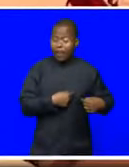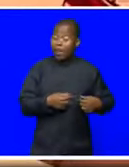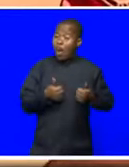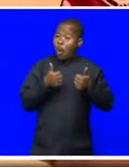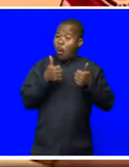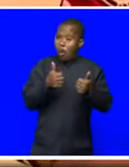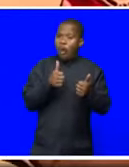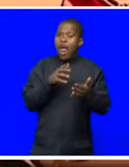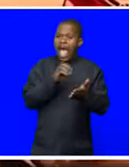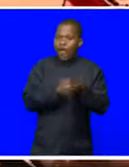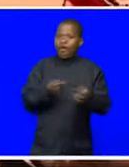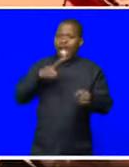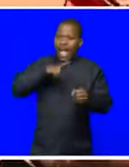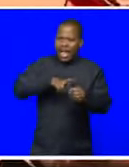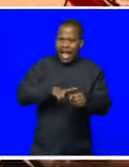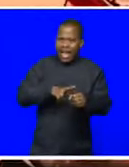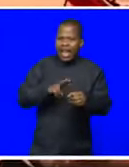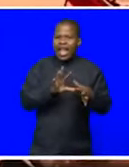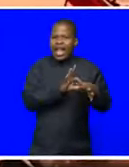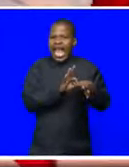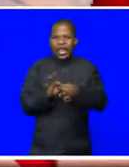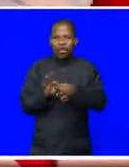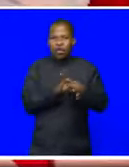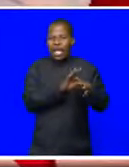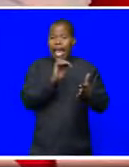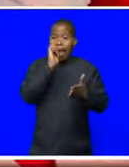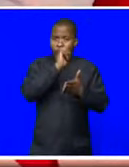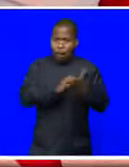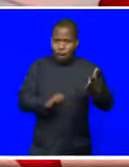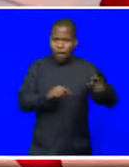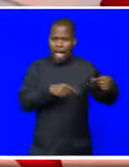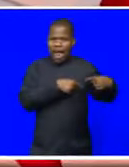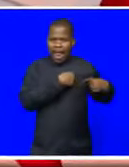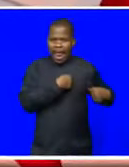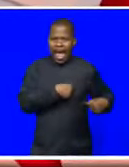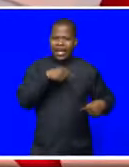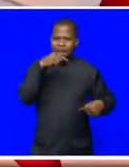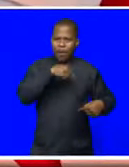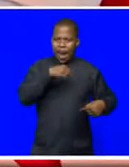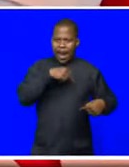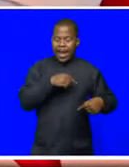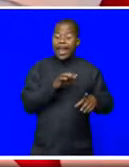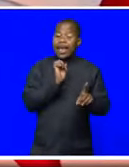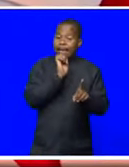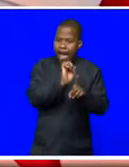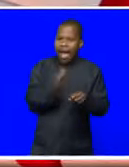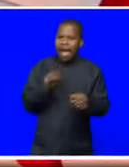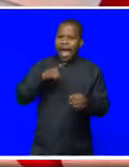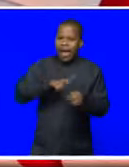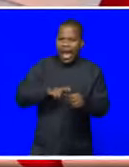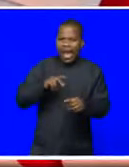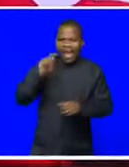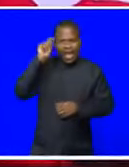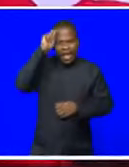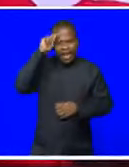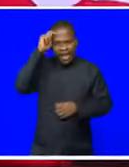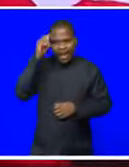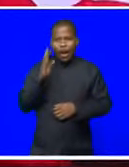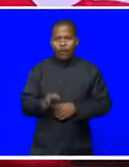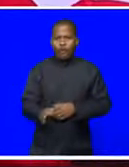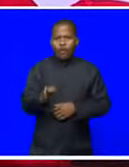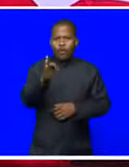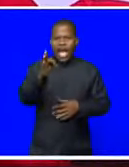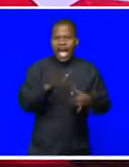udinga ukuthi ufake emandla akho uphinze ucabange ngetikhasi tonke ukuthi kuyawufikaphi, utawufikaphi